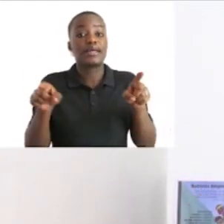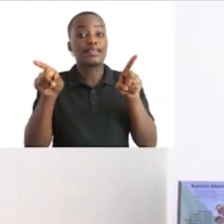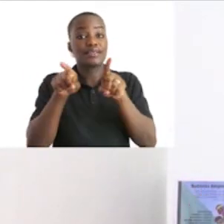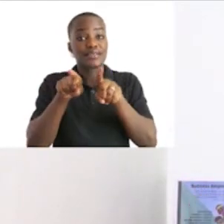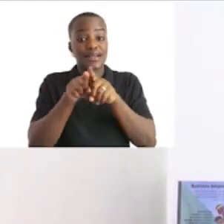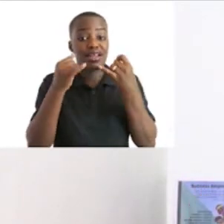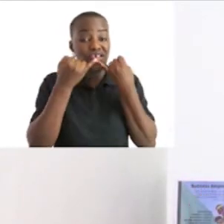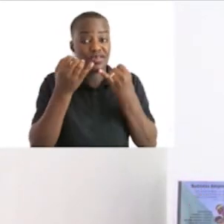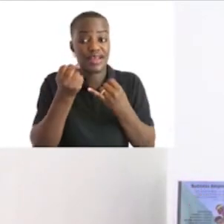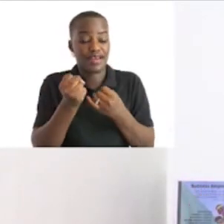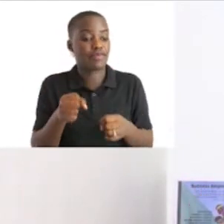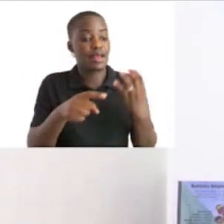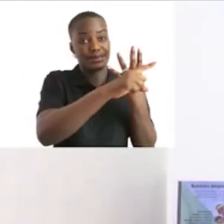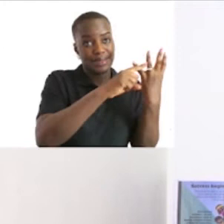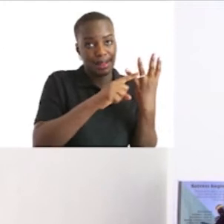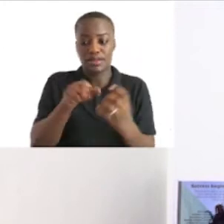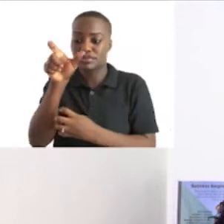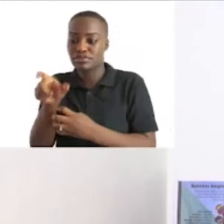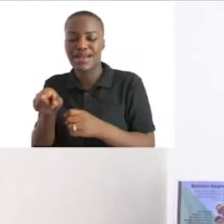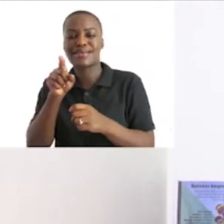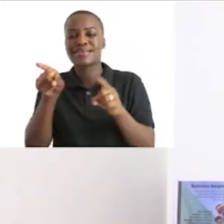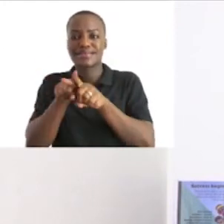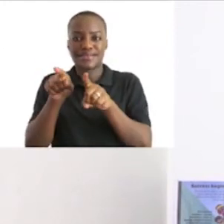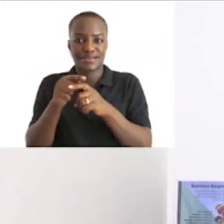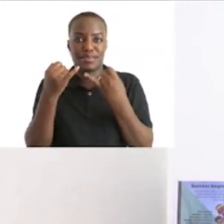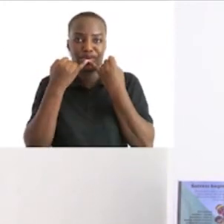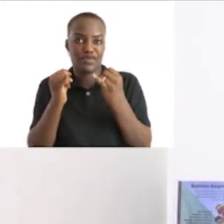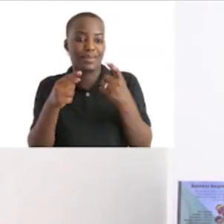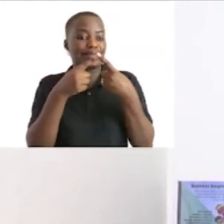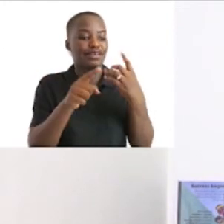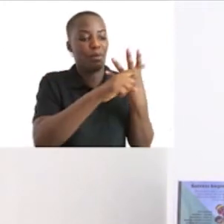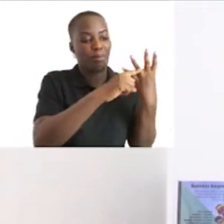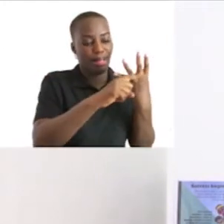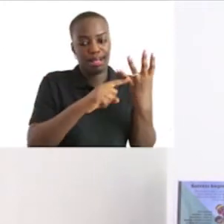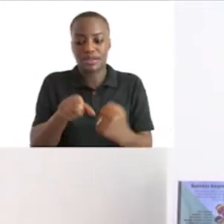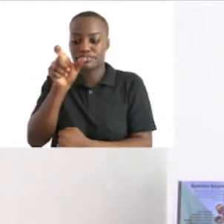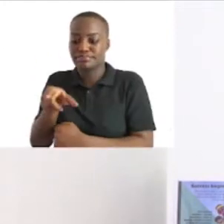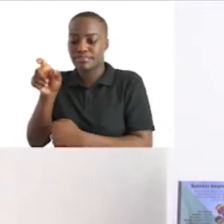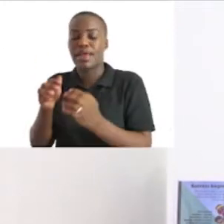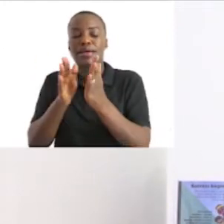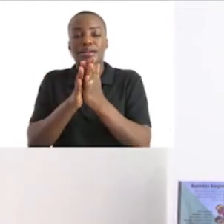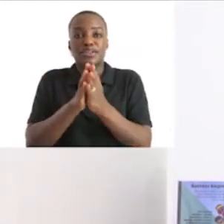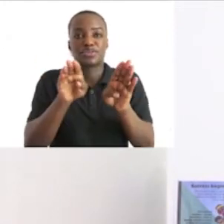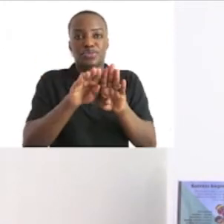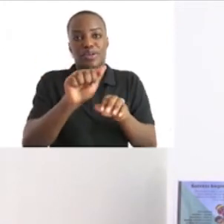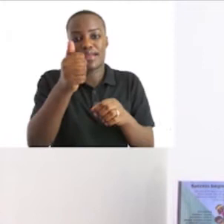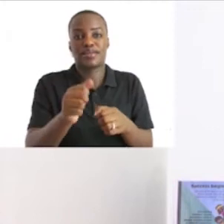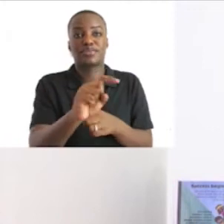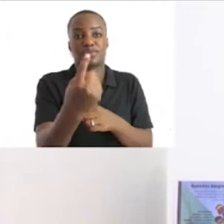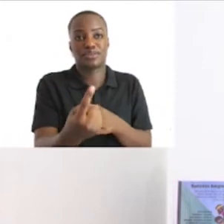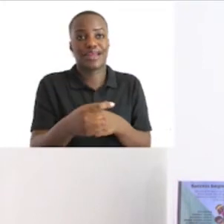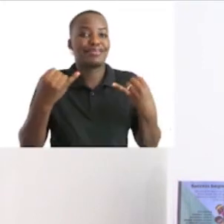same type of data. Now I'm sure you can do the rest by yourself and have fun. And